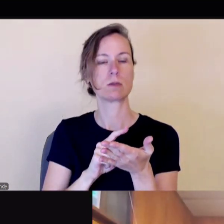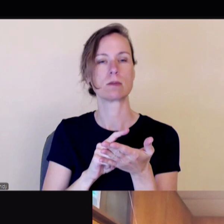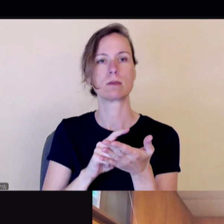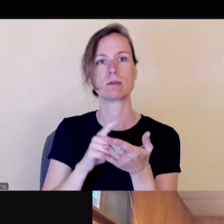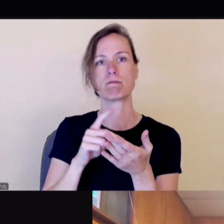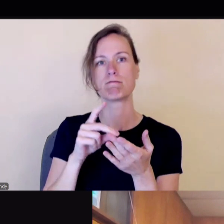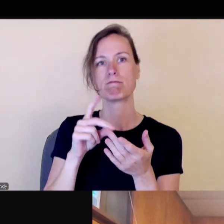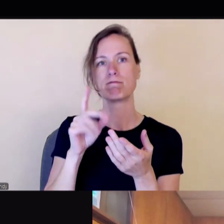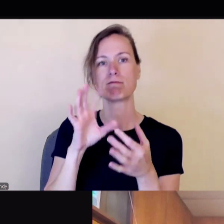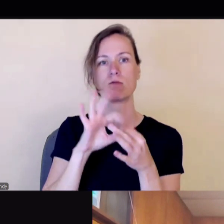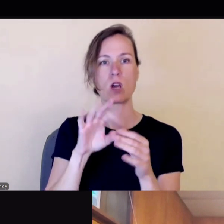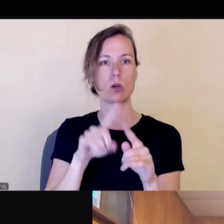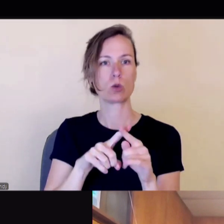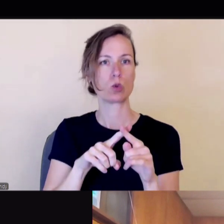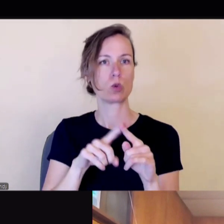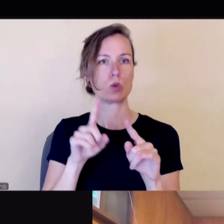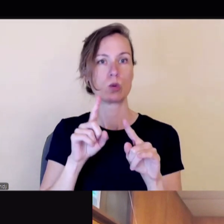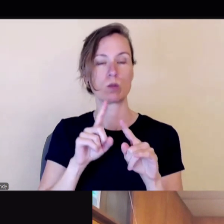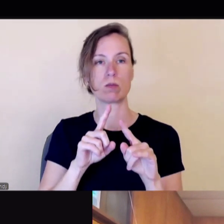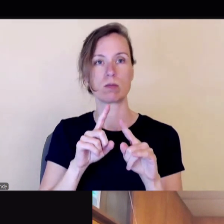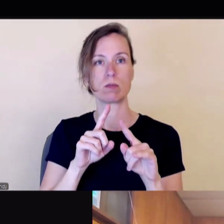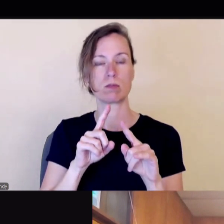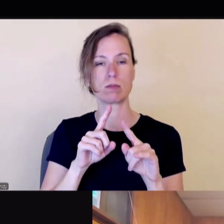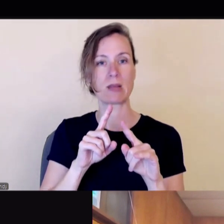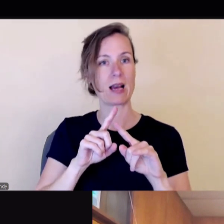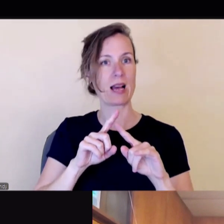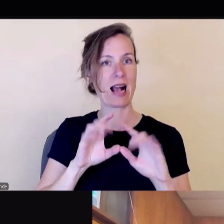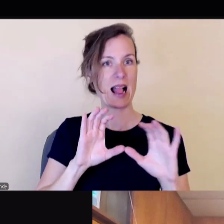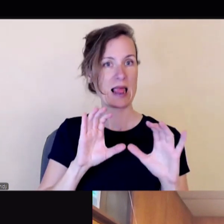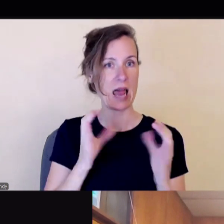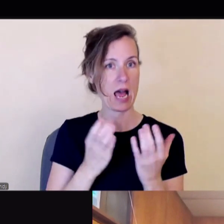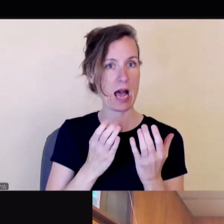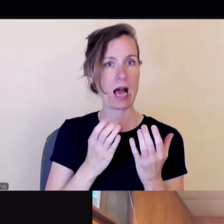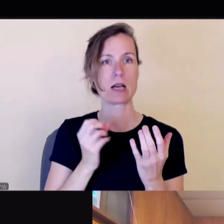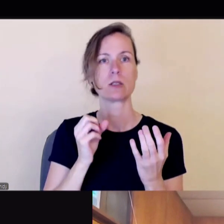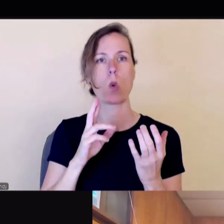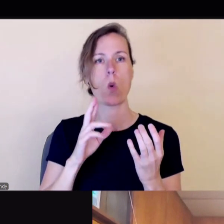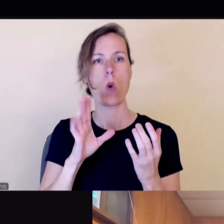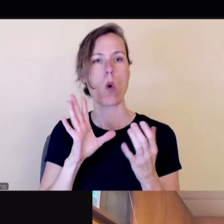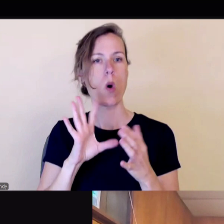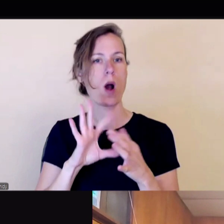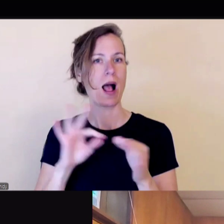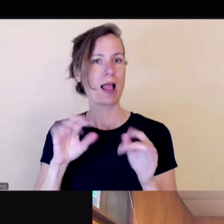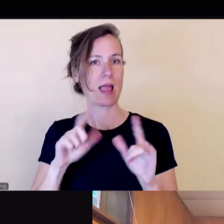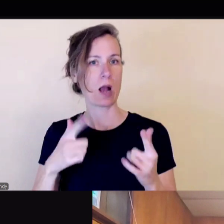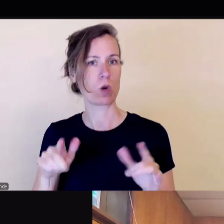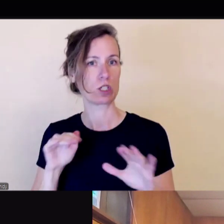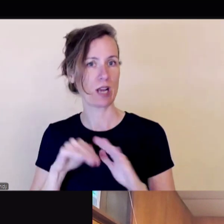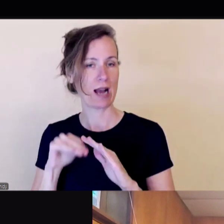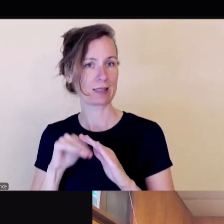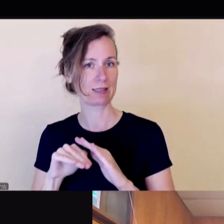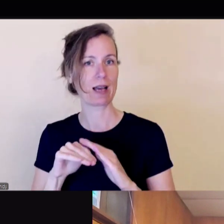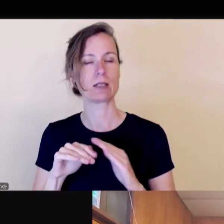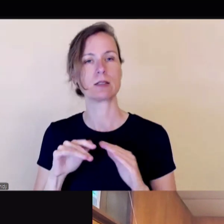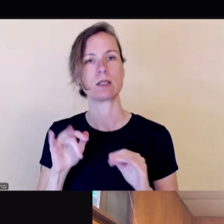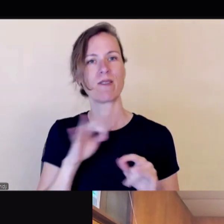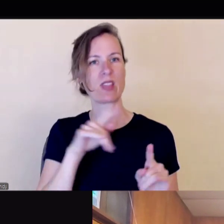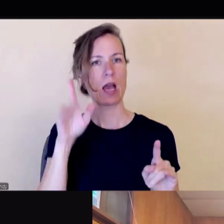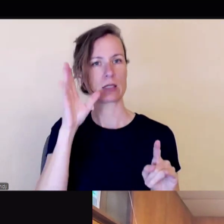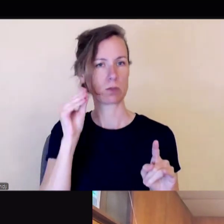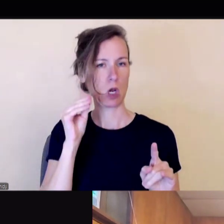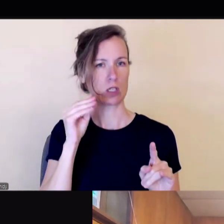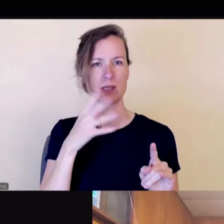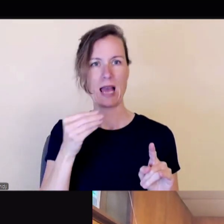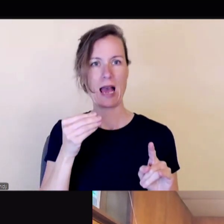language access that you were talking about, and are hesitant to come forward about it, given the